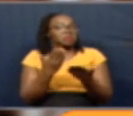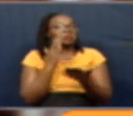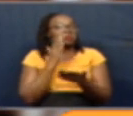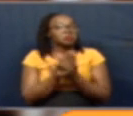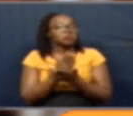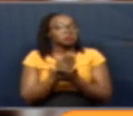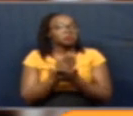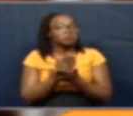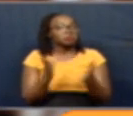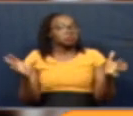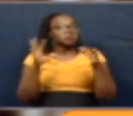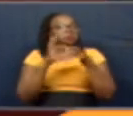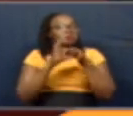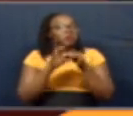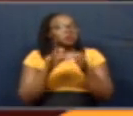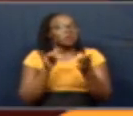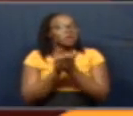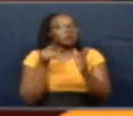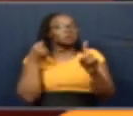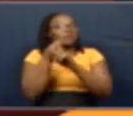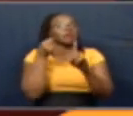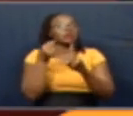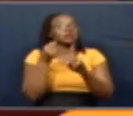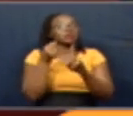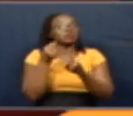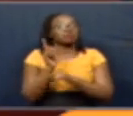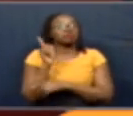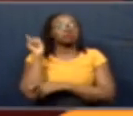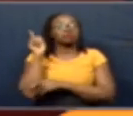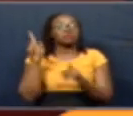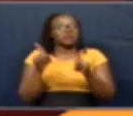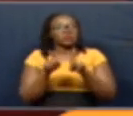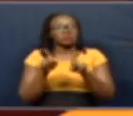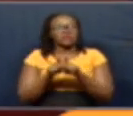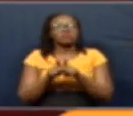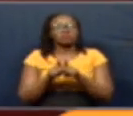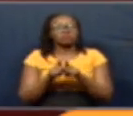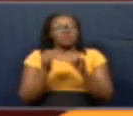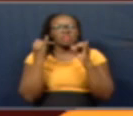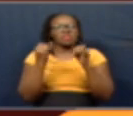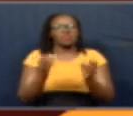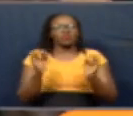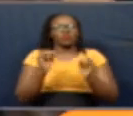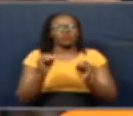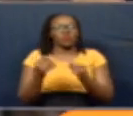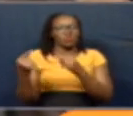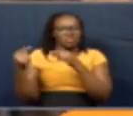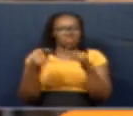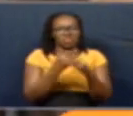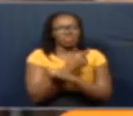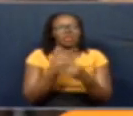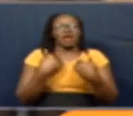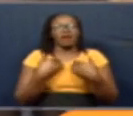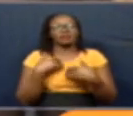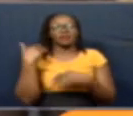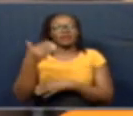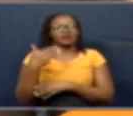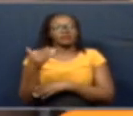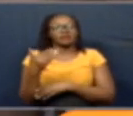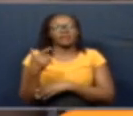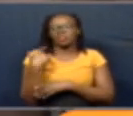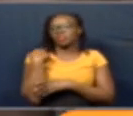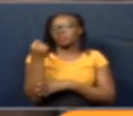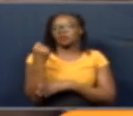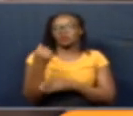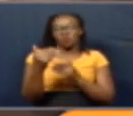been linked to the attack. Mbugua, as well, is no stranger to controversy, recently making headlines over his close